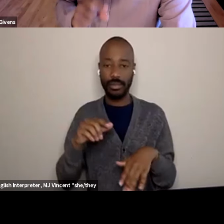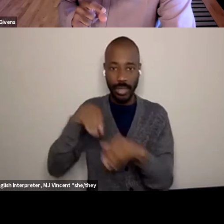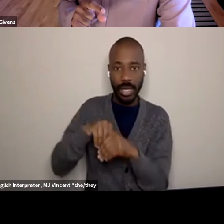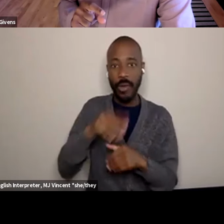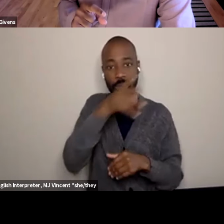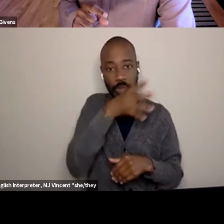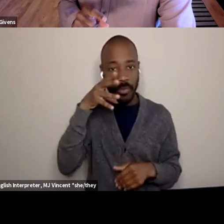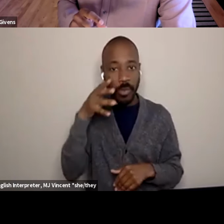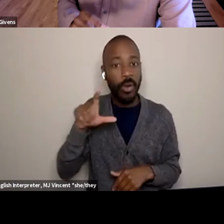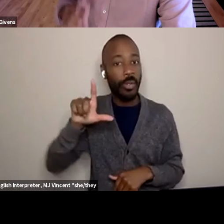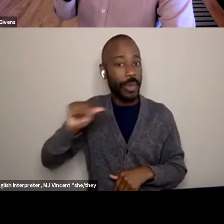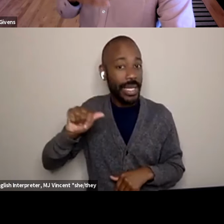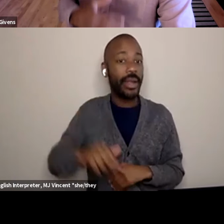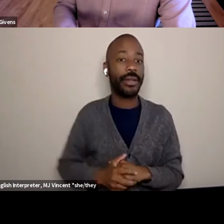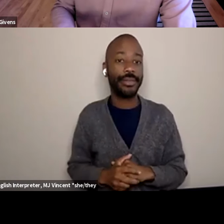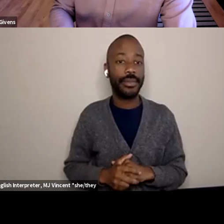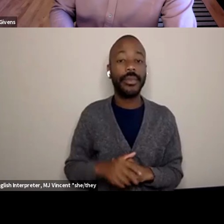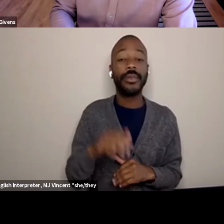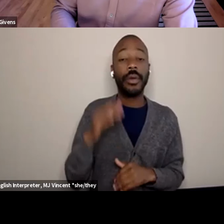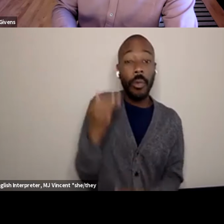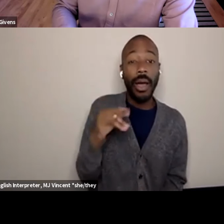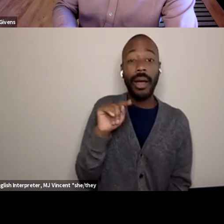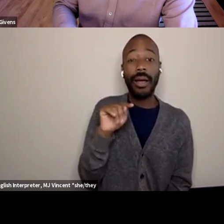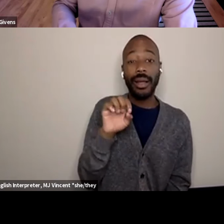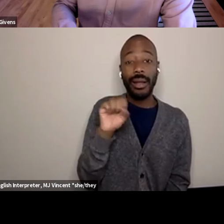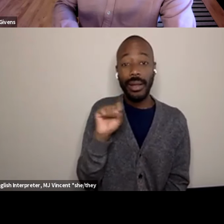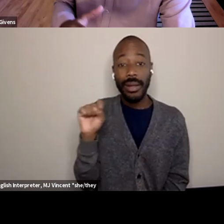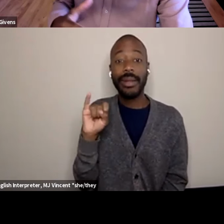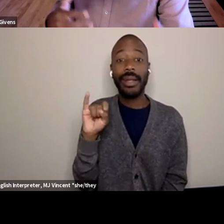why Tessie McGee was subversively reading from this textbook,